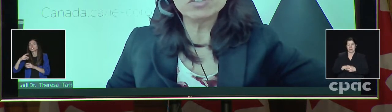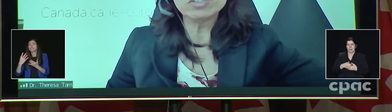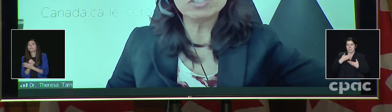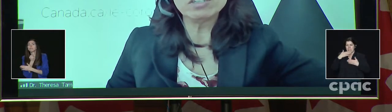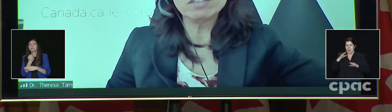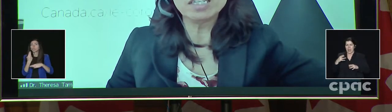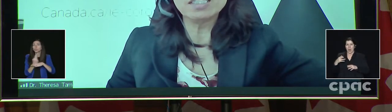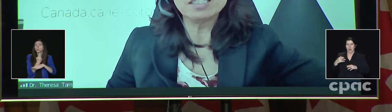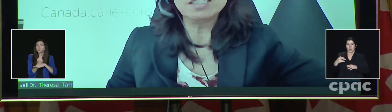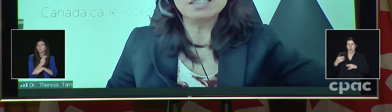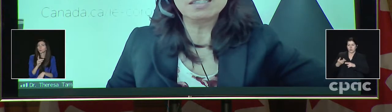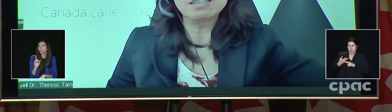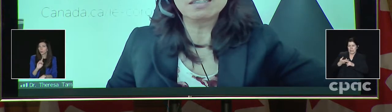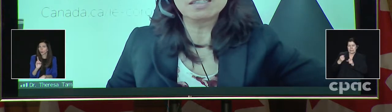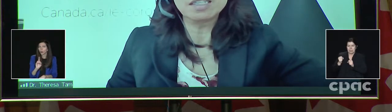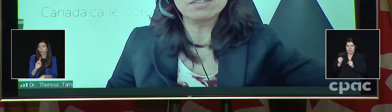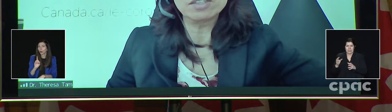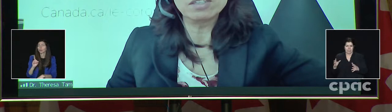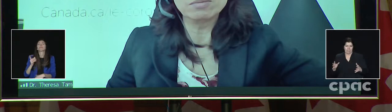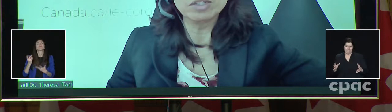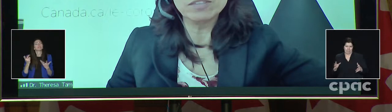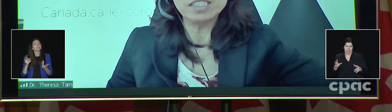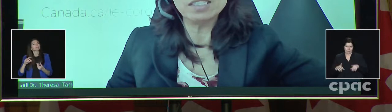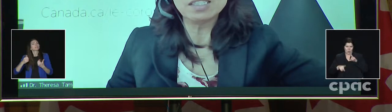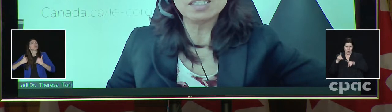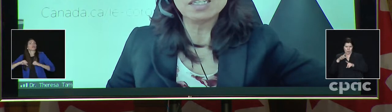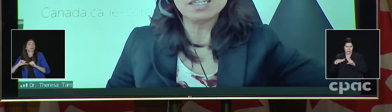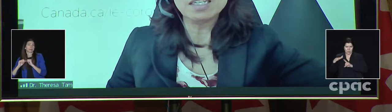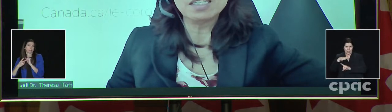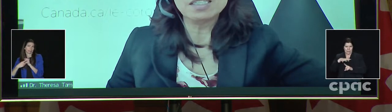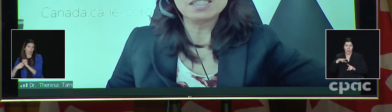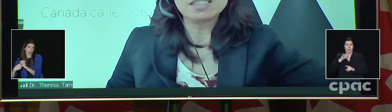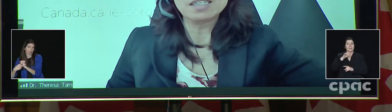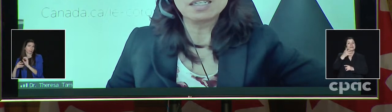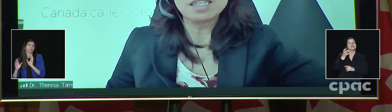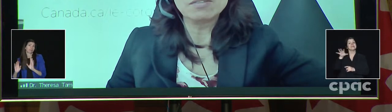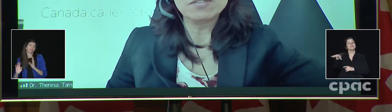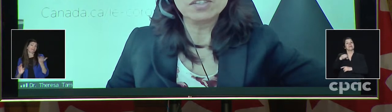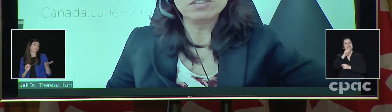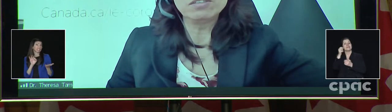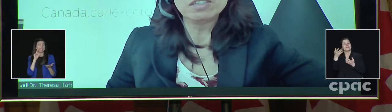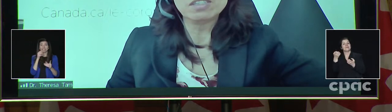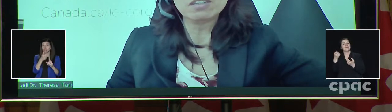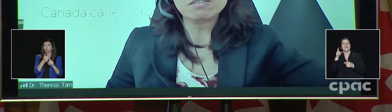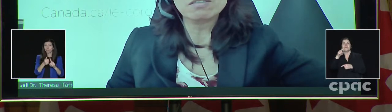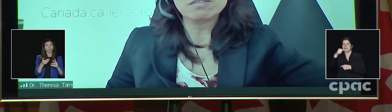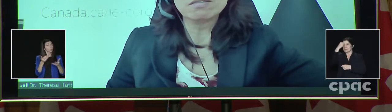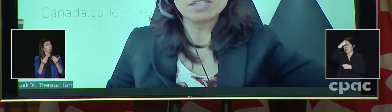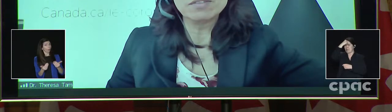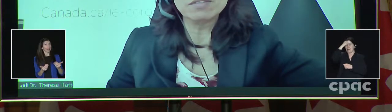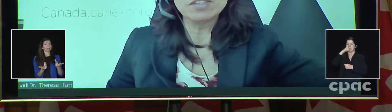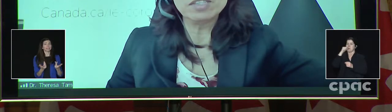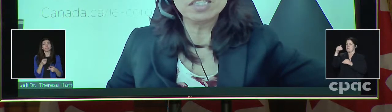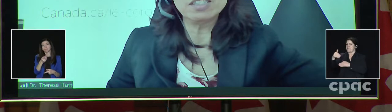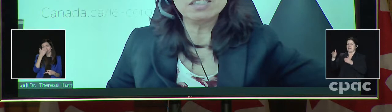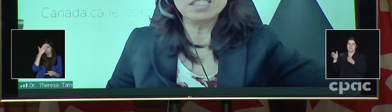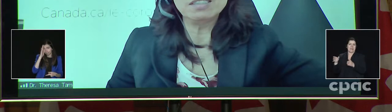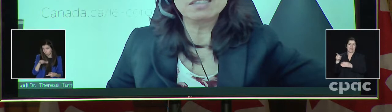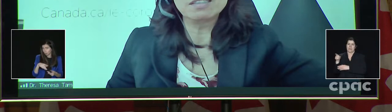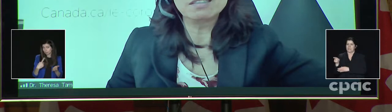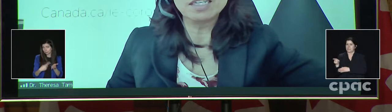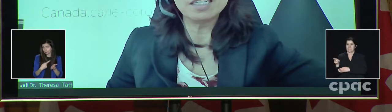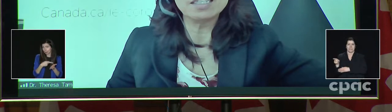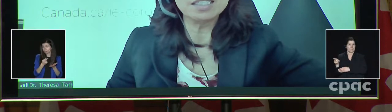just make sure you know that these tests are not perfect. And if you think you